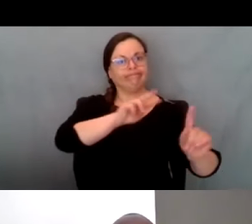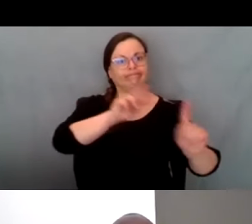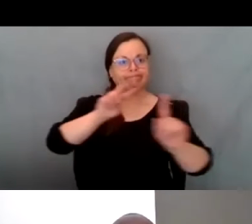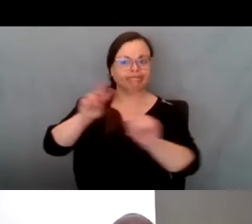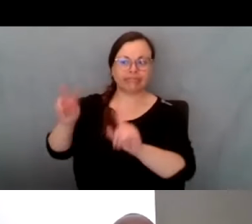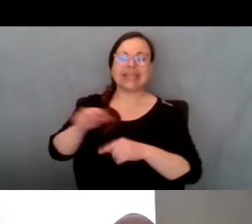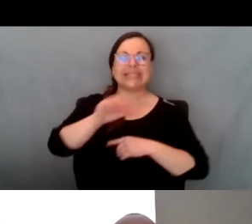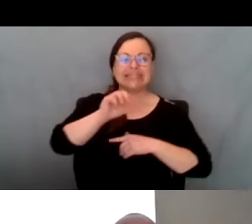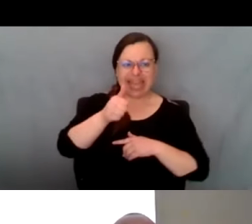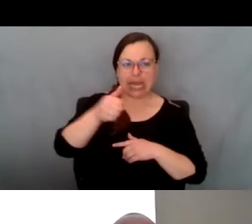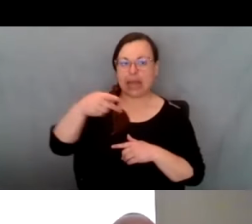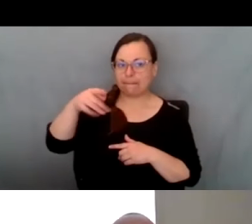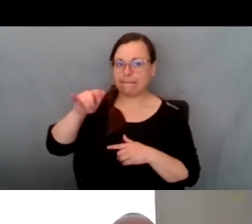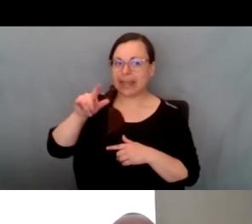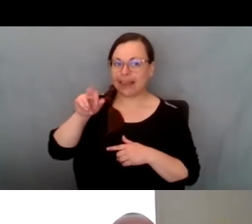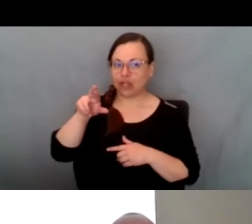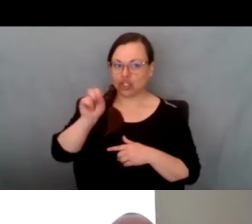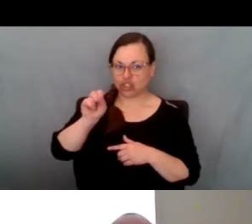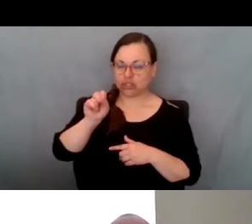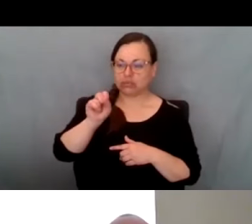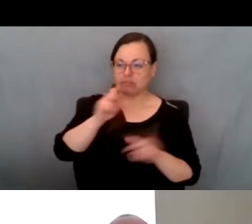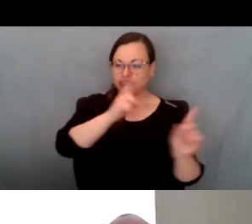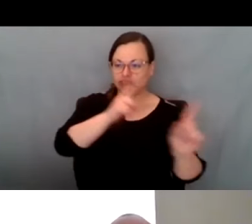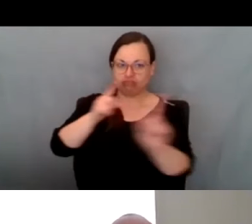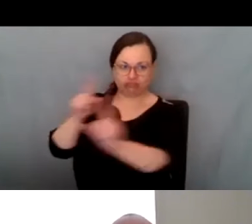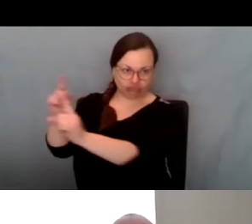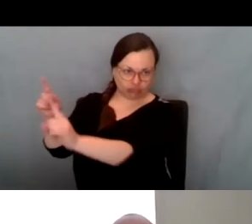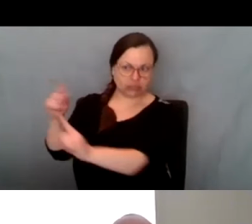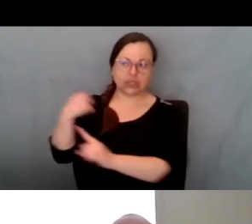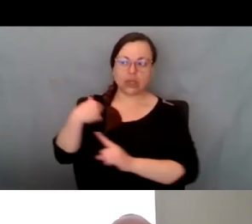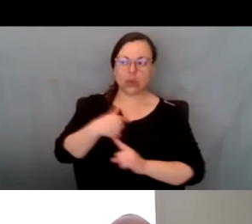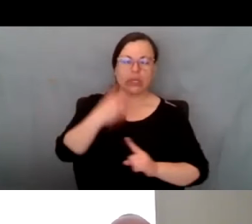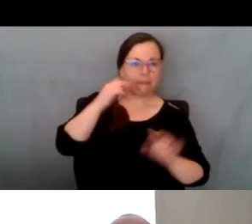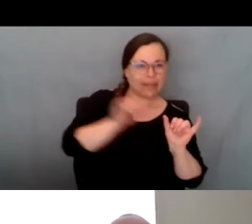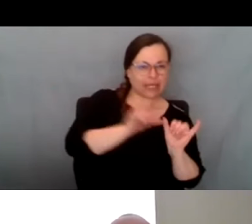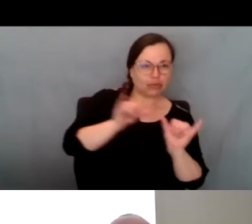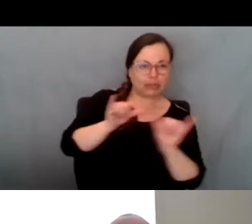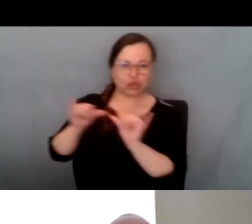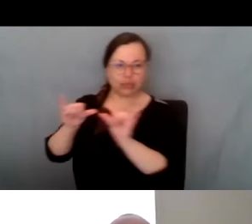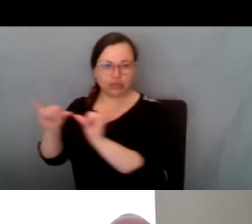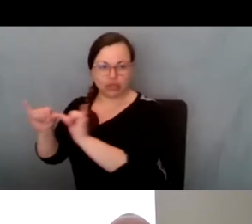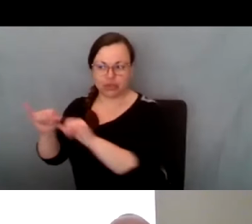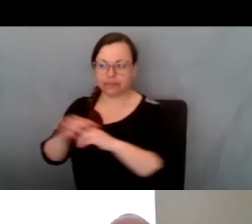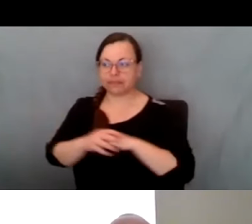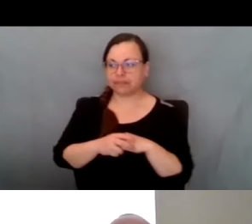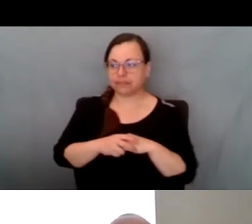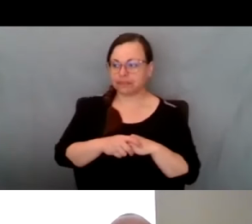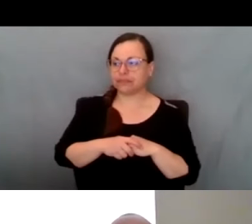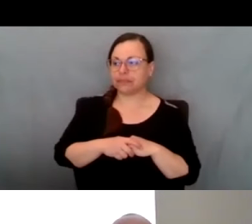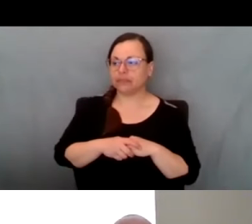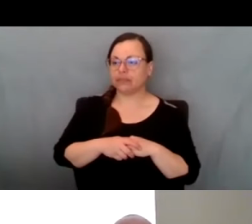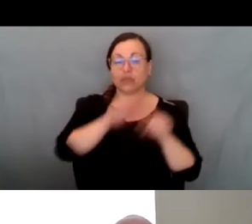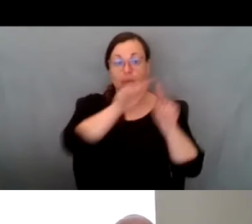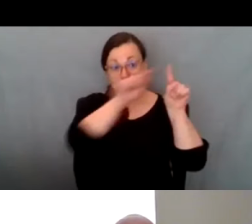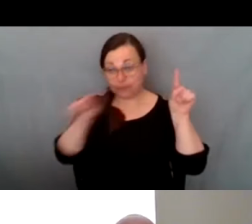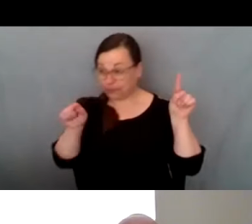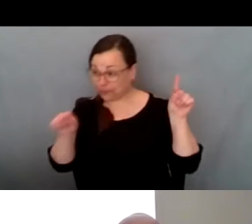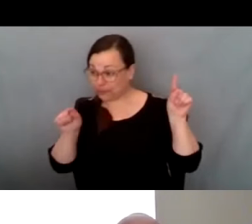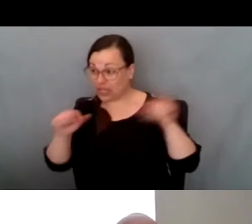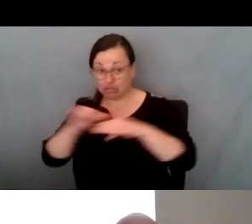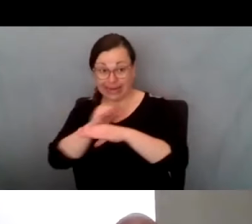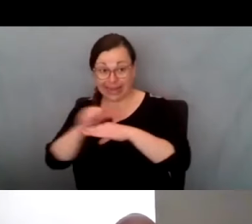following are not at the same level indeed. If we looked, for instance, the training, monitoring, and evaluation and supervision, which